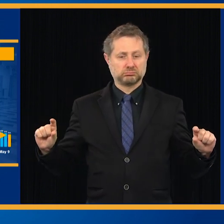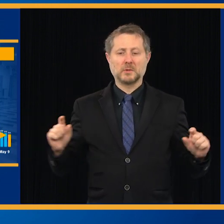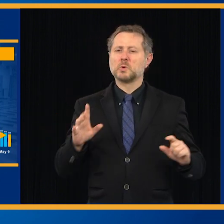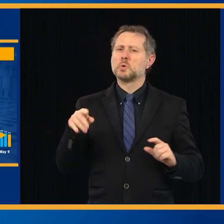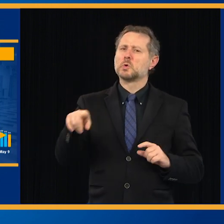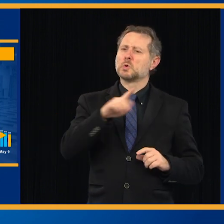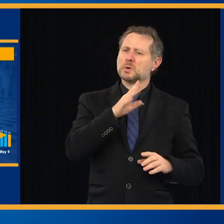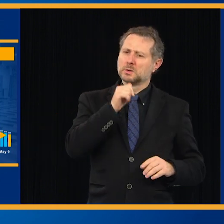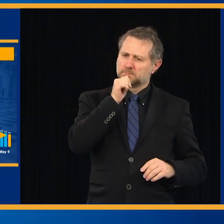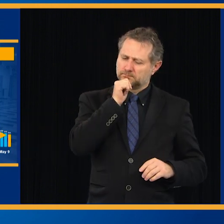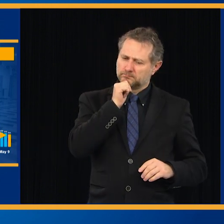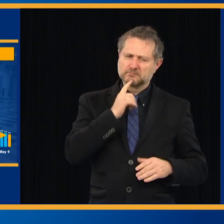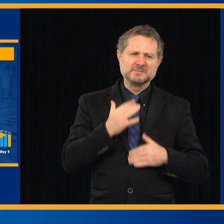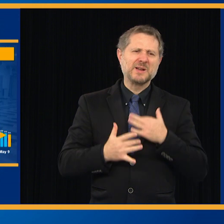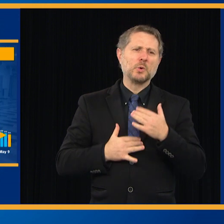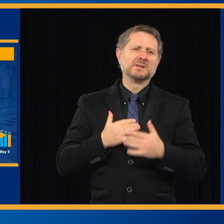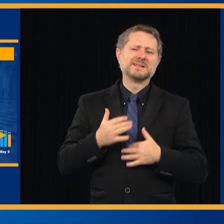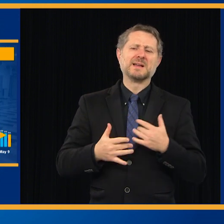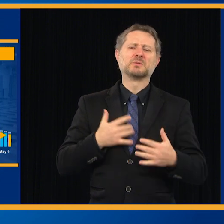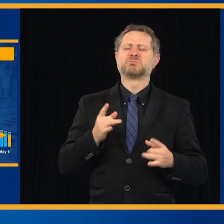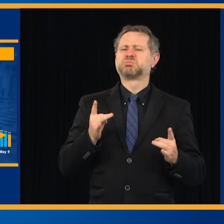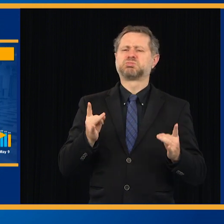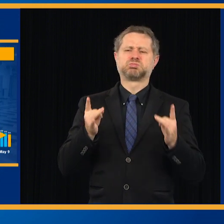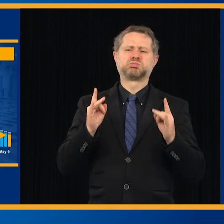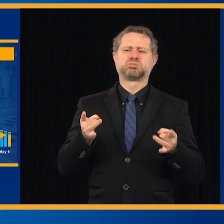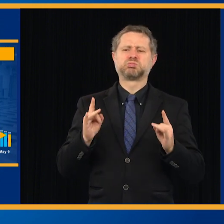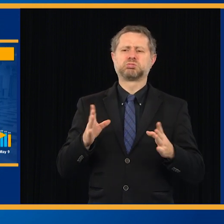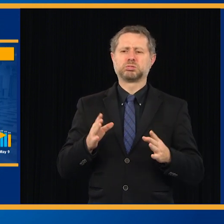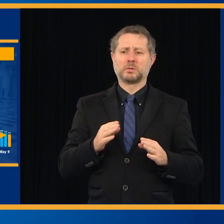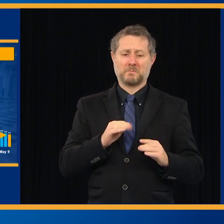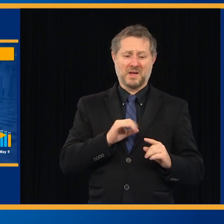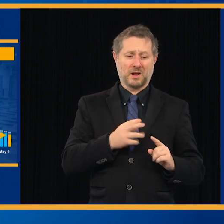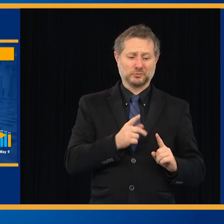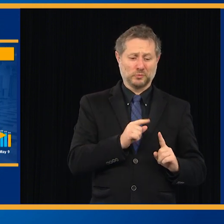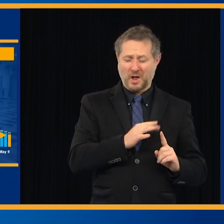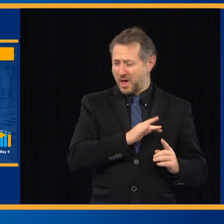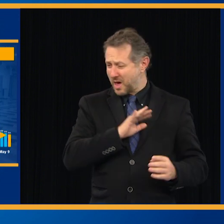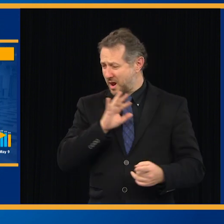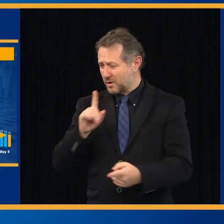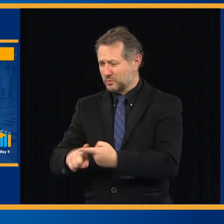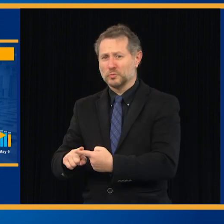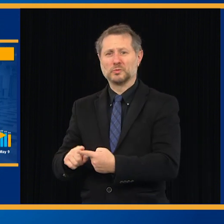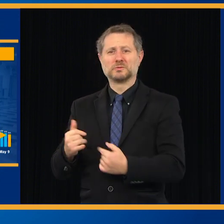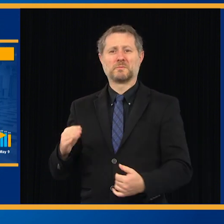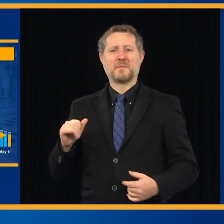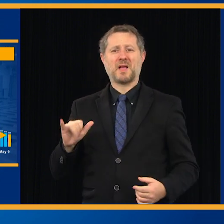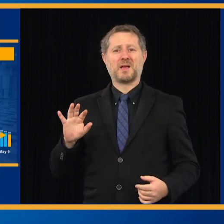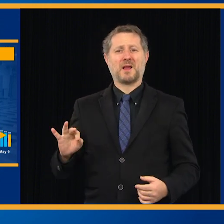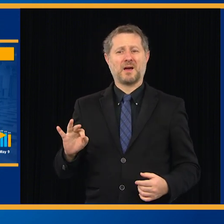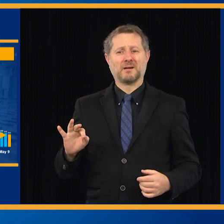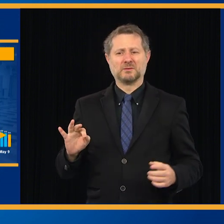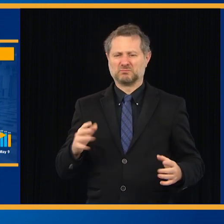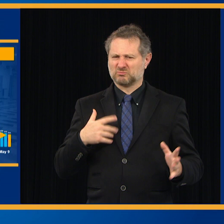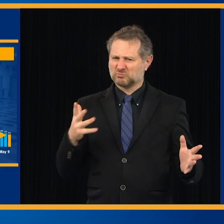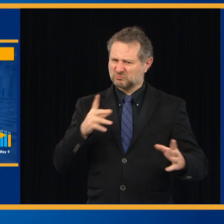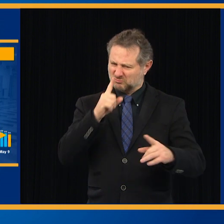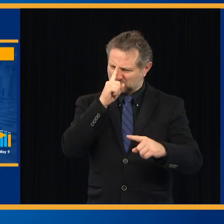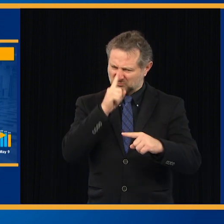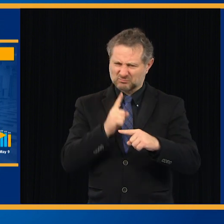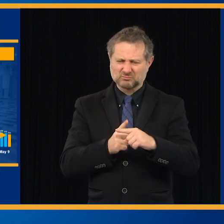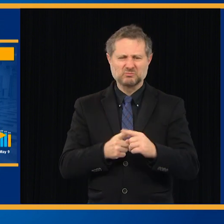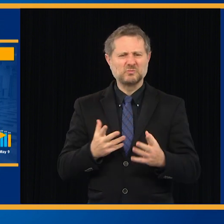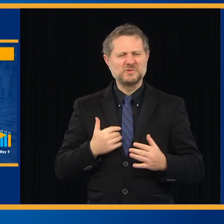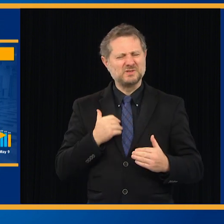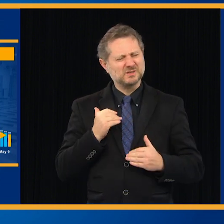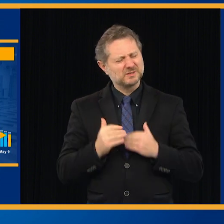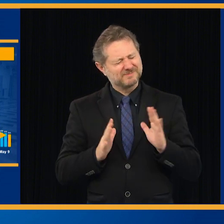period of time between March 20th and May 9th. The optimist would say yes, but it's only March